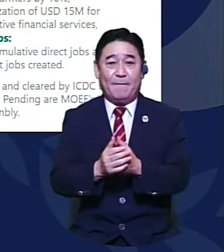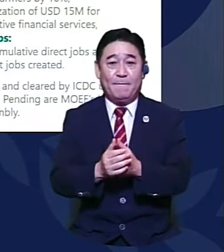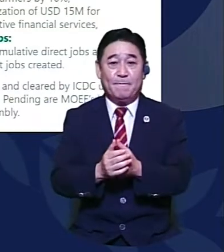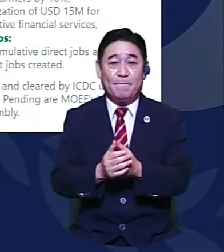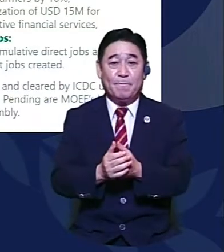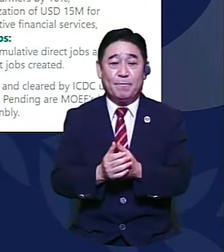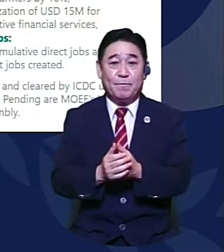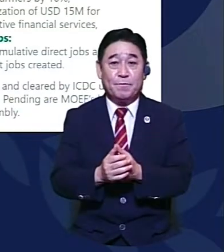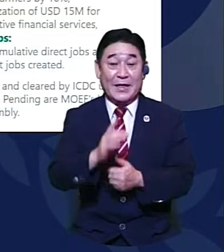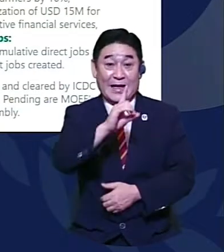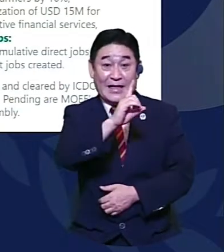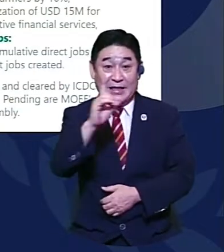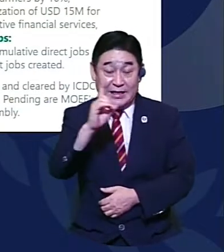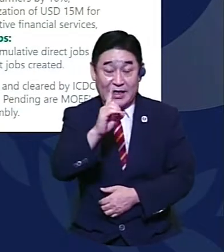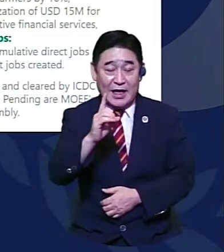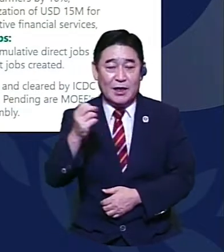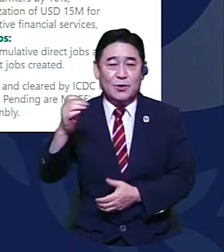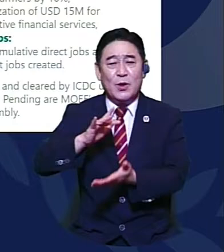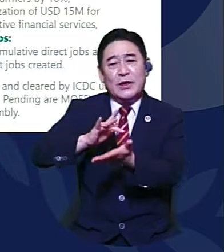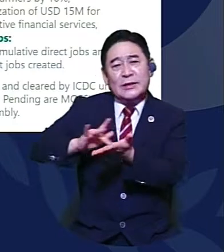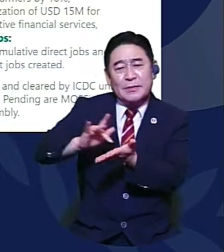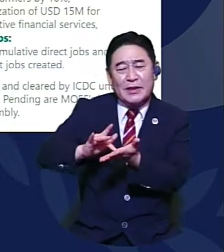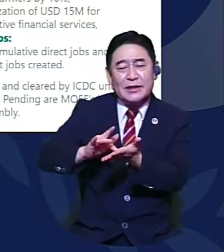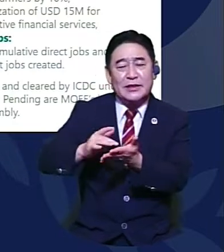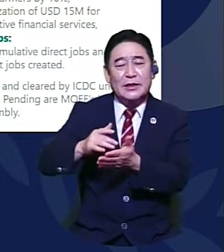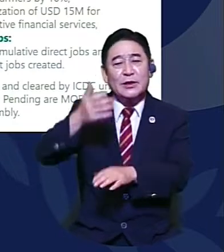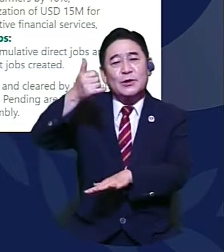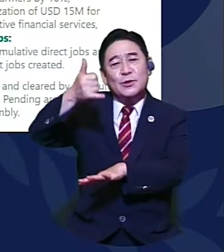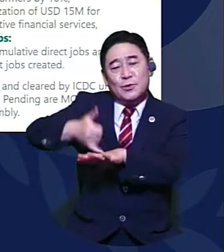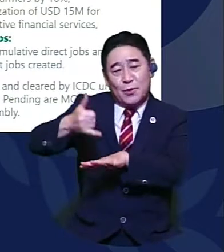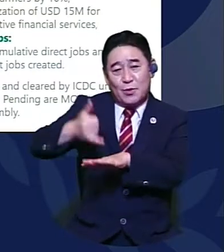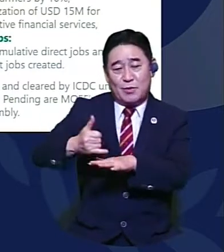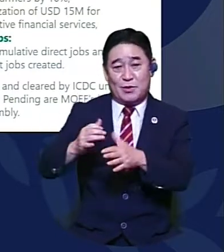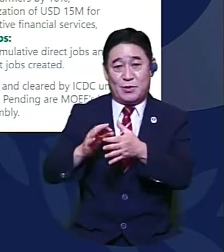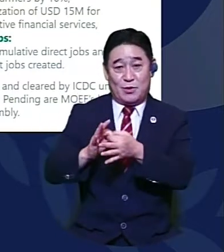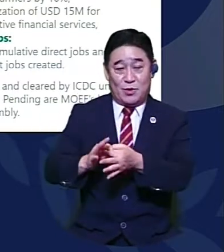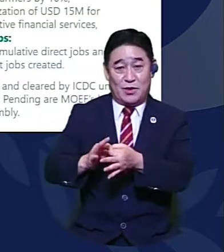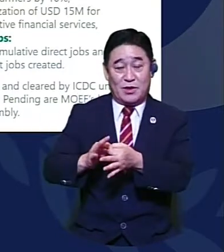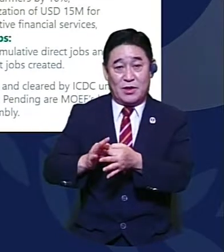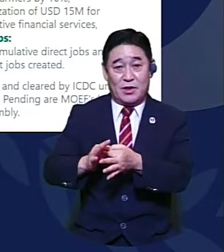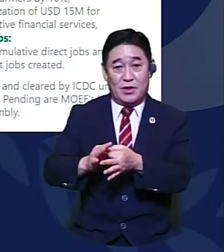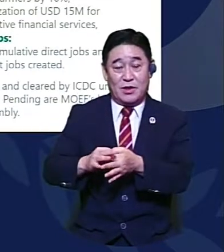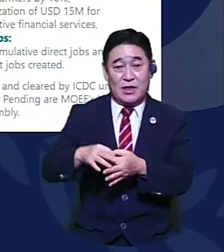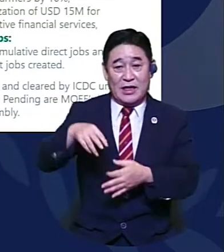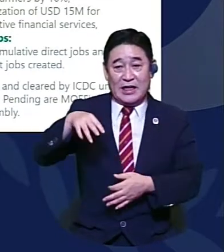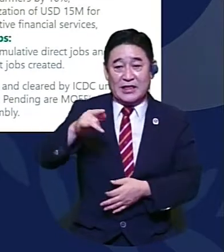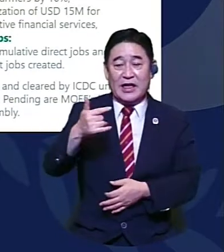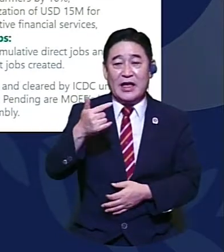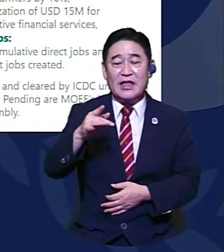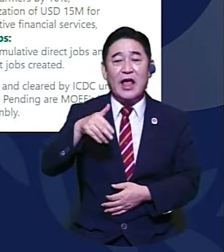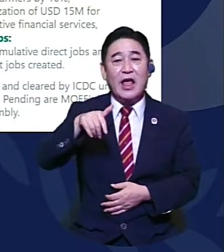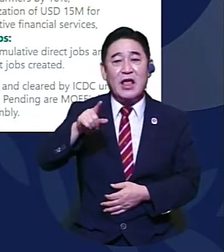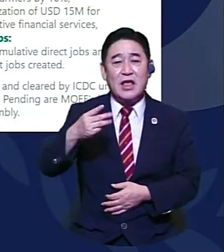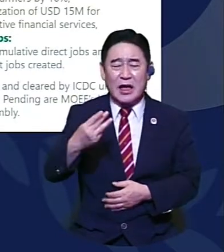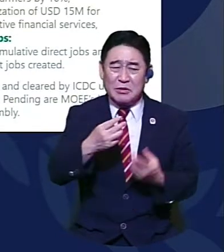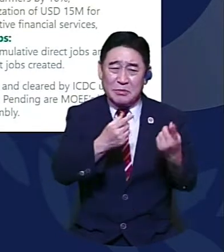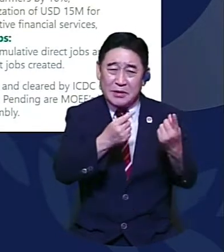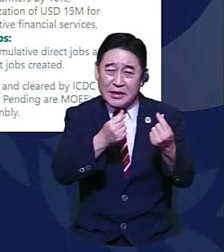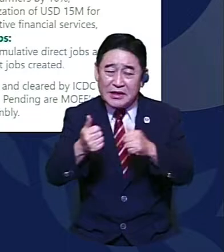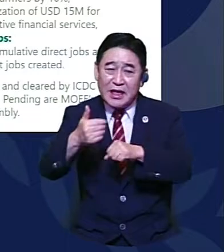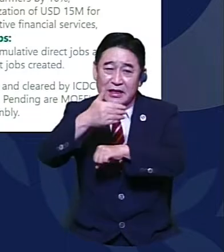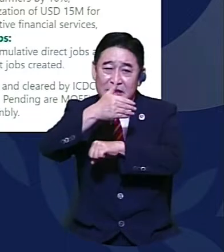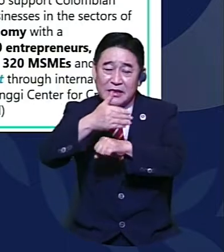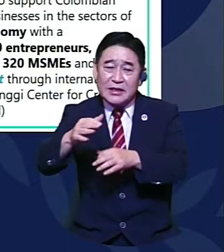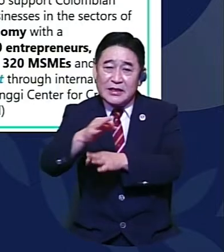and climate-smart agriculture to increase sustainable value chains in Senegal, all along those same lines. A whole series of